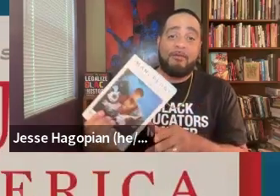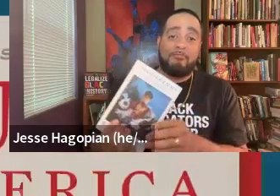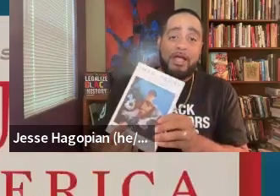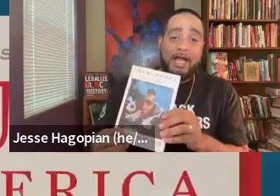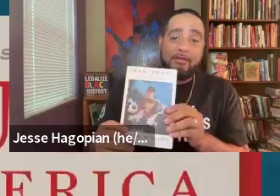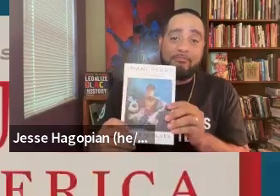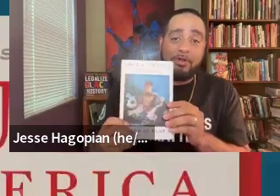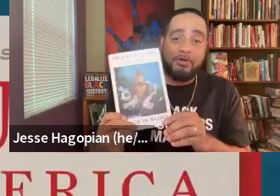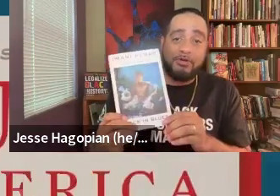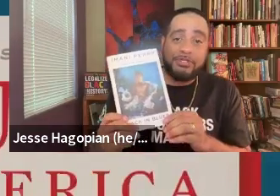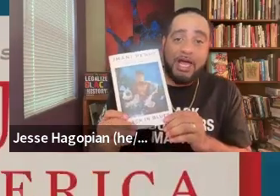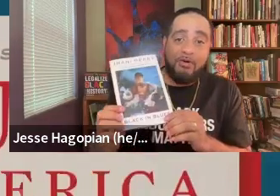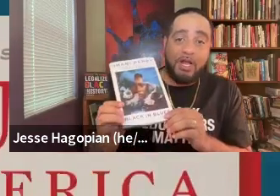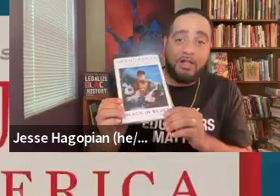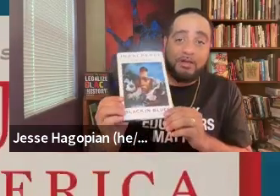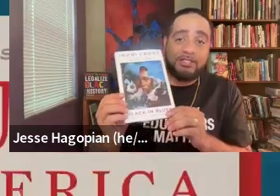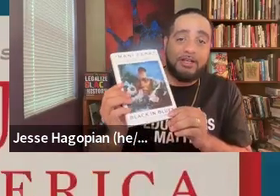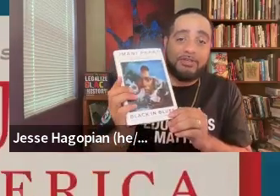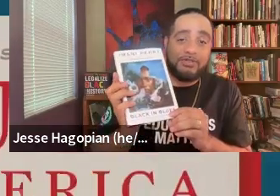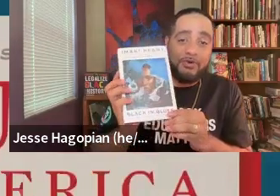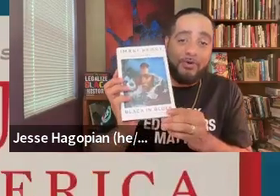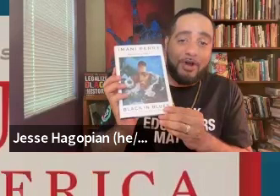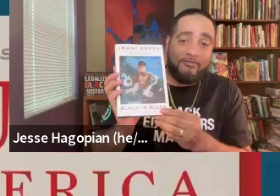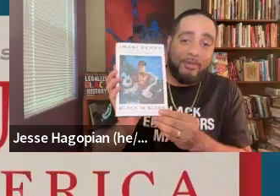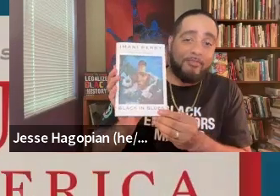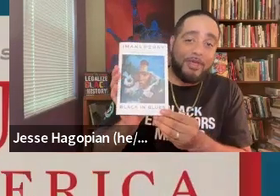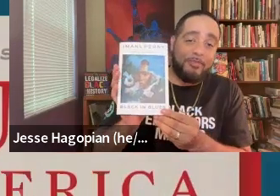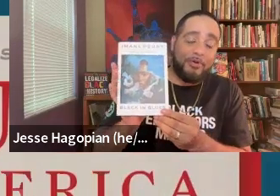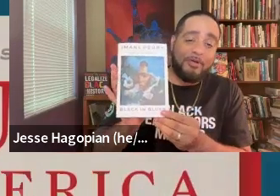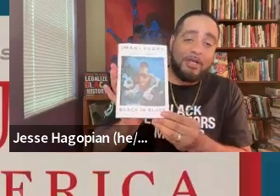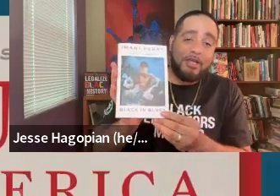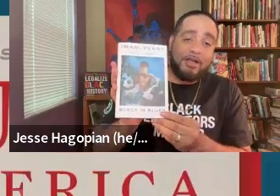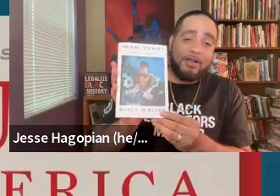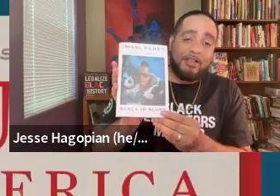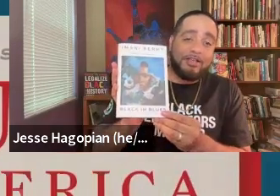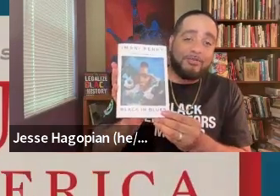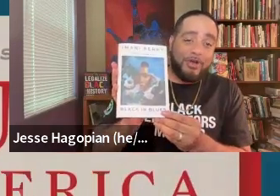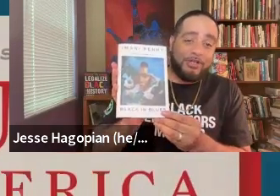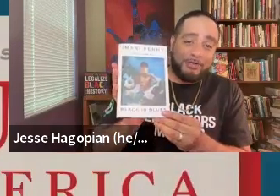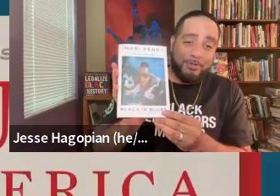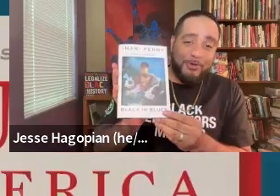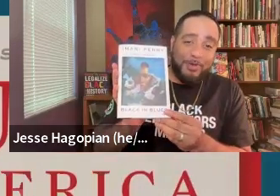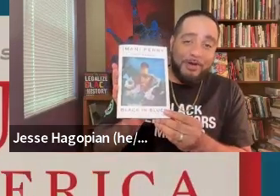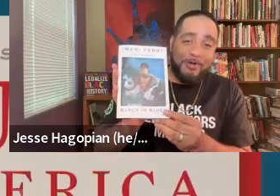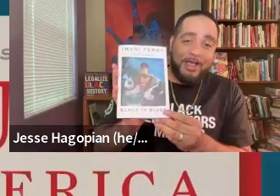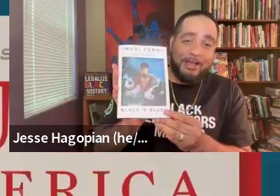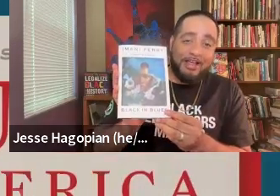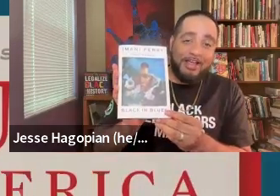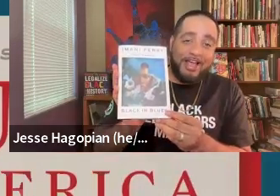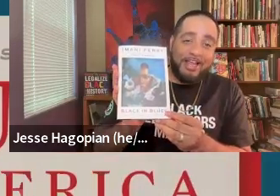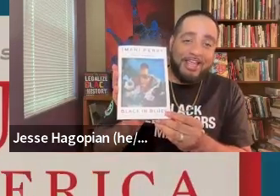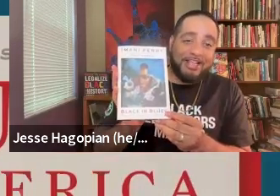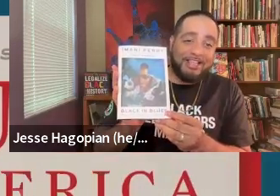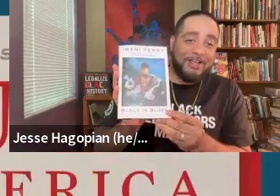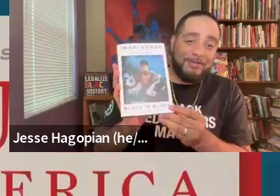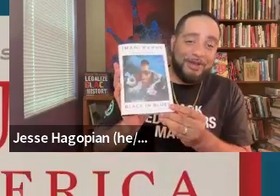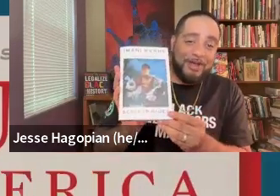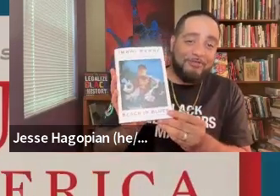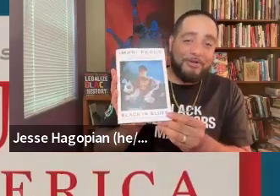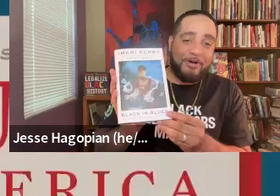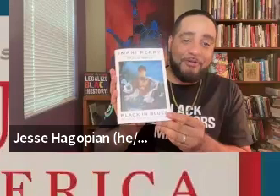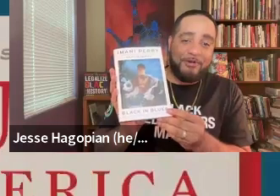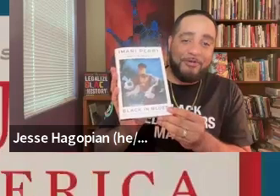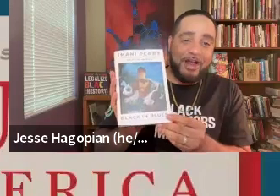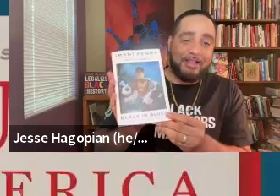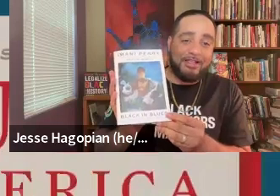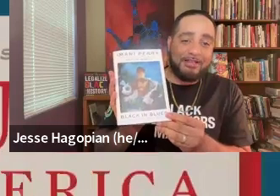recently, Black and Blues, How a Color Tells the Story of My People. This one just blew me away, and I can't thank you